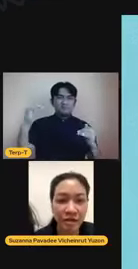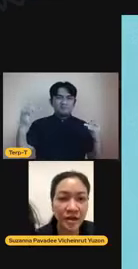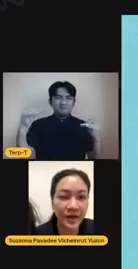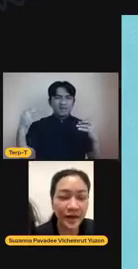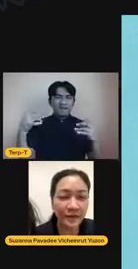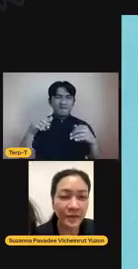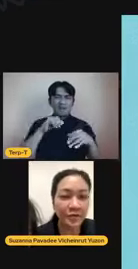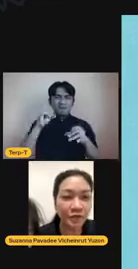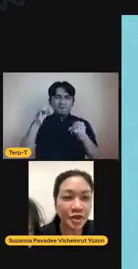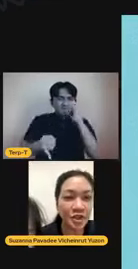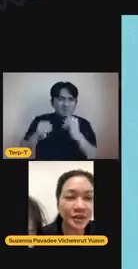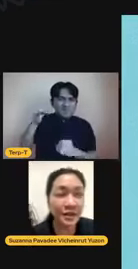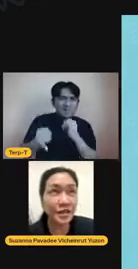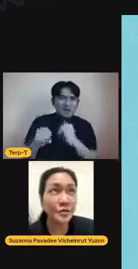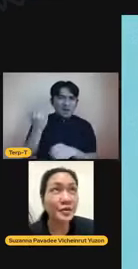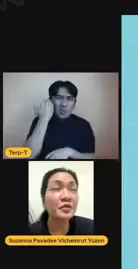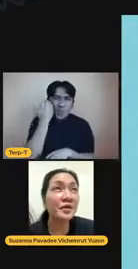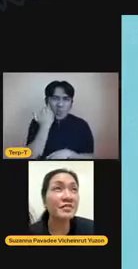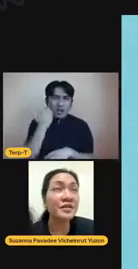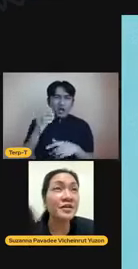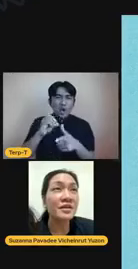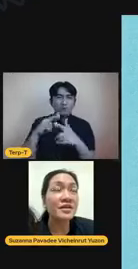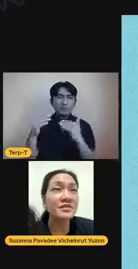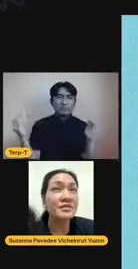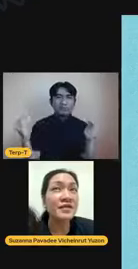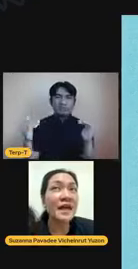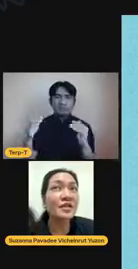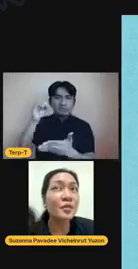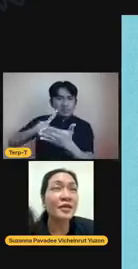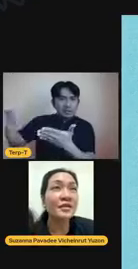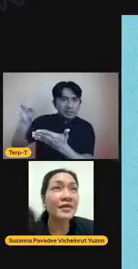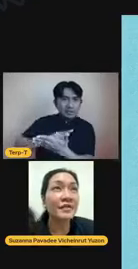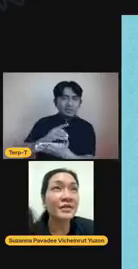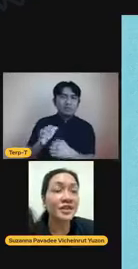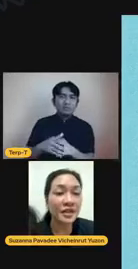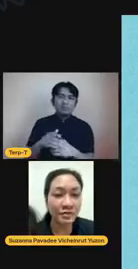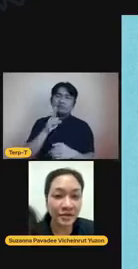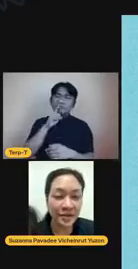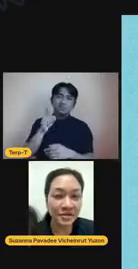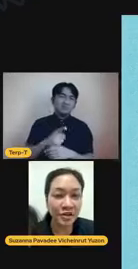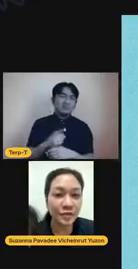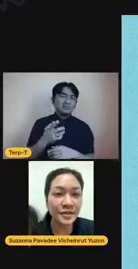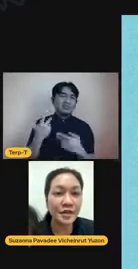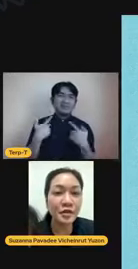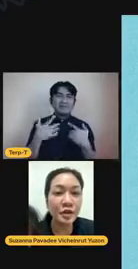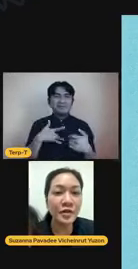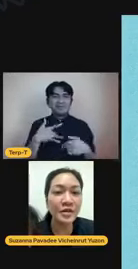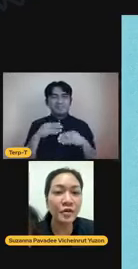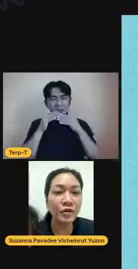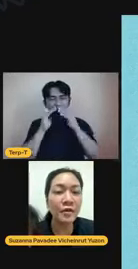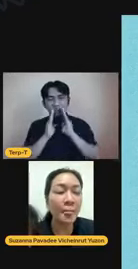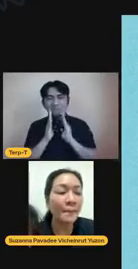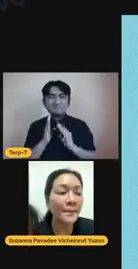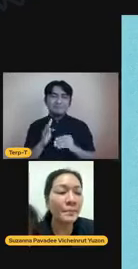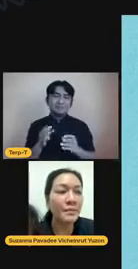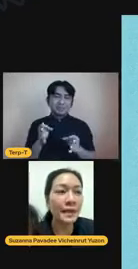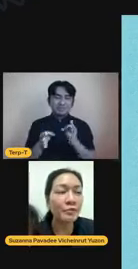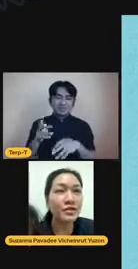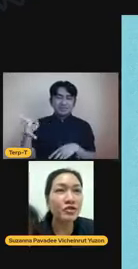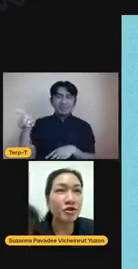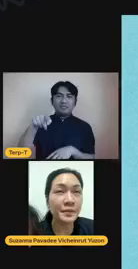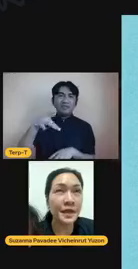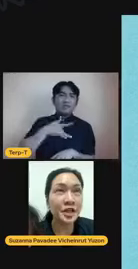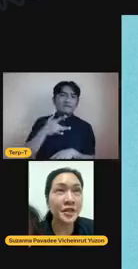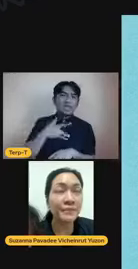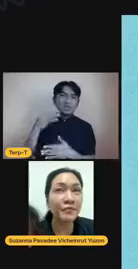discrimination. Unfortunately, that's probably one of the saddest part of having a child with Down syndrome is that you know that they will be met